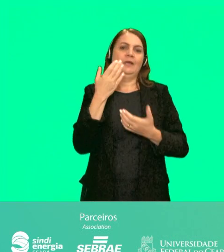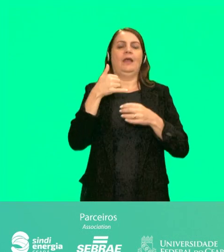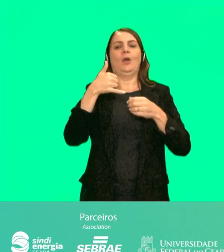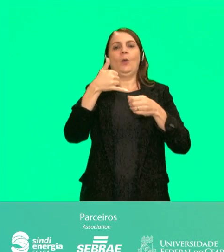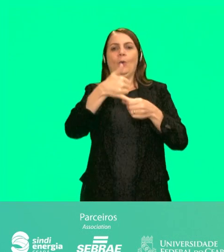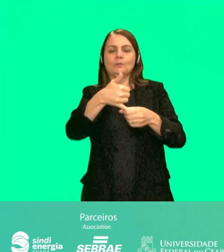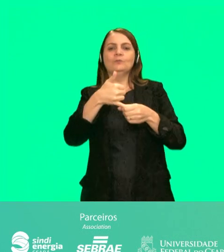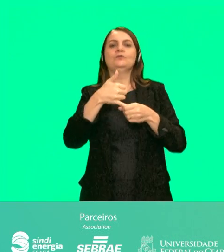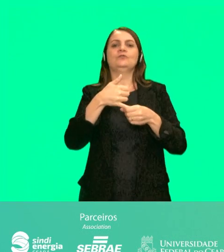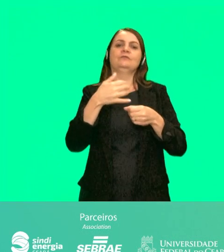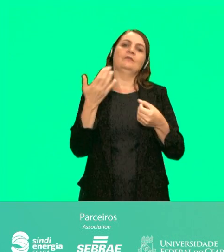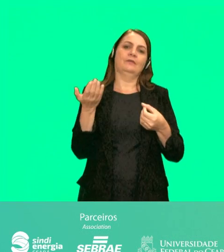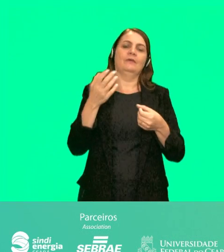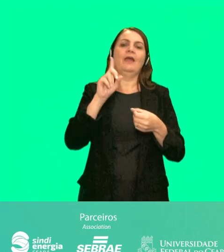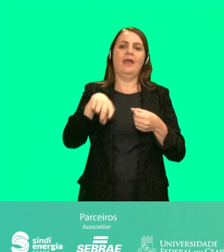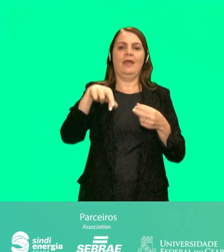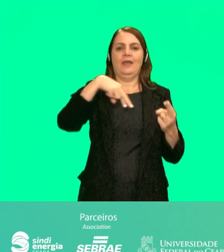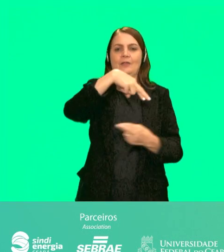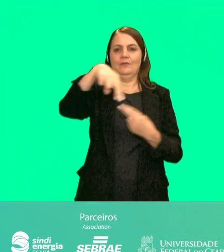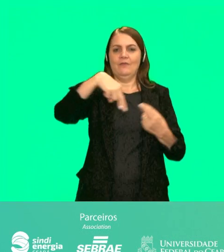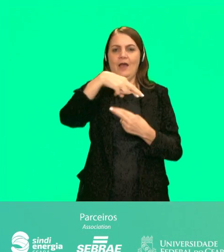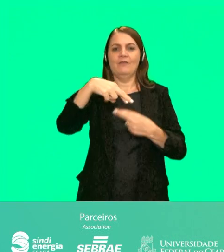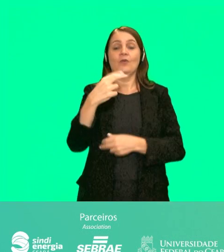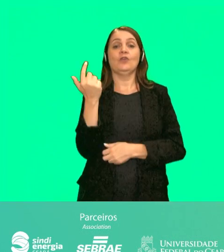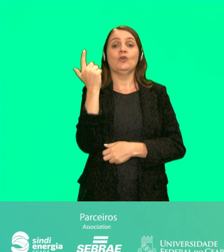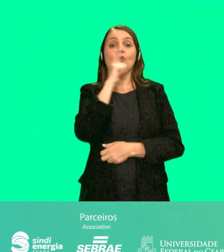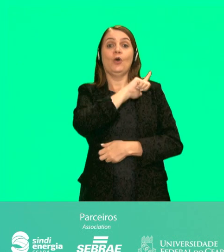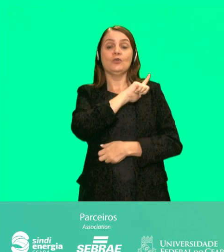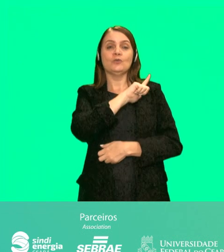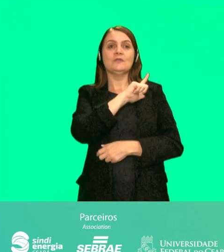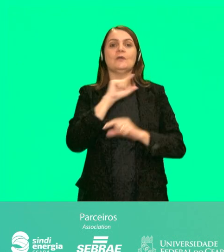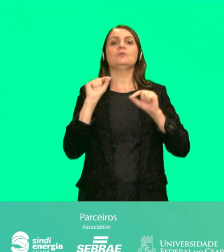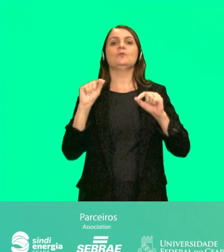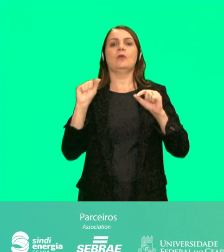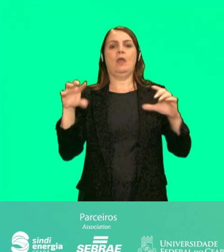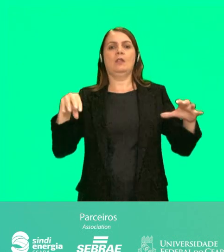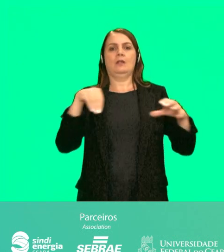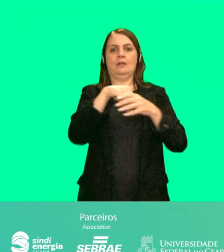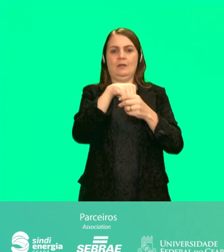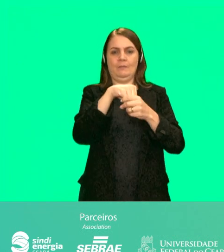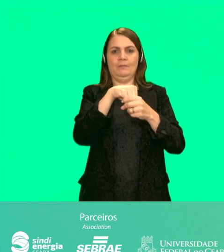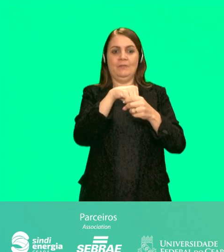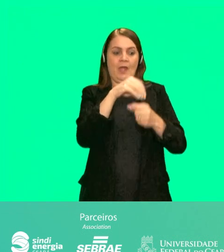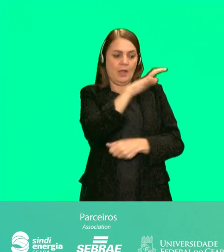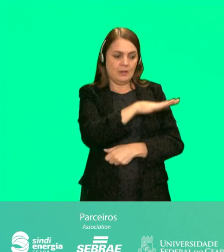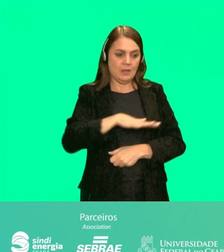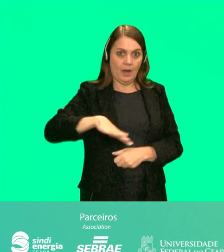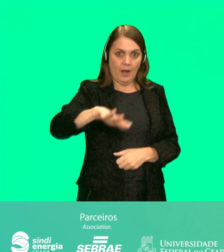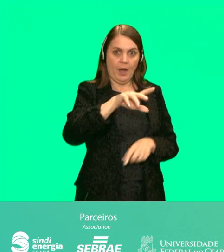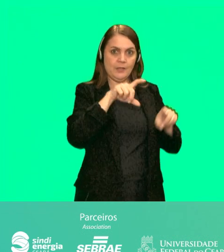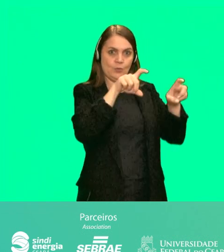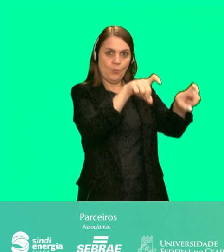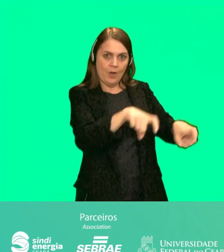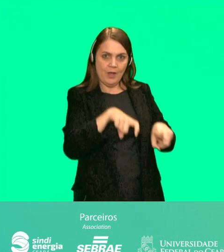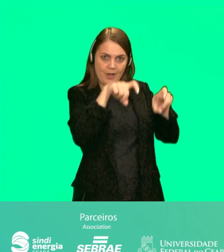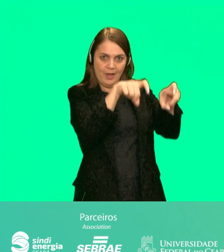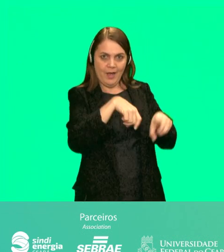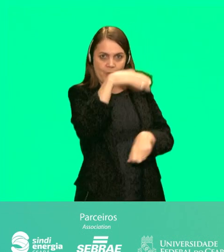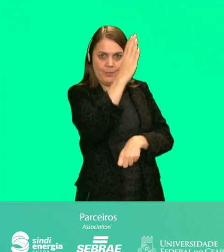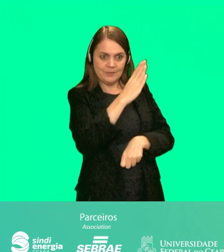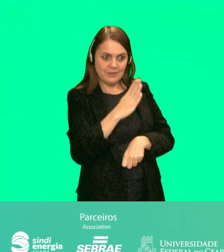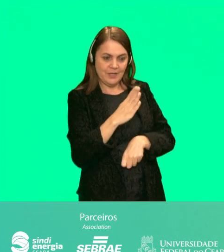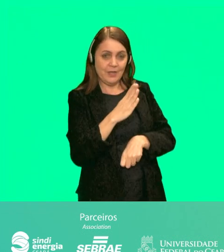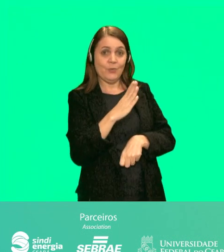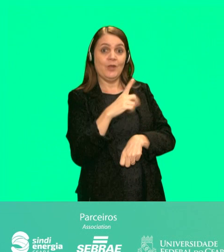brasileiro e a gente in our introduz agribusiness sector. o nosso We agro, introduce o setor globally agro brasileiro, our na agribusiness sector tecnologia de